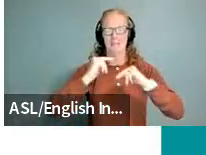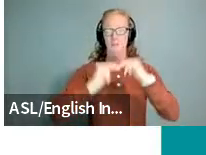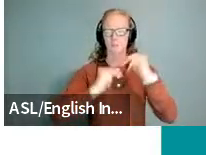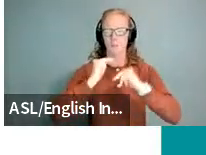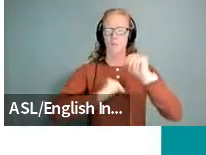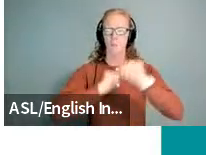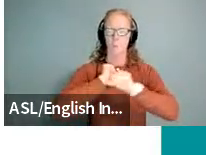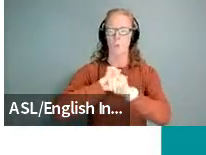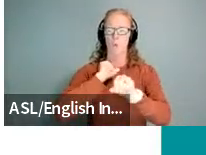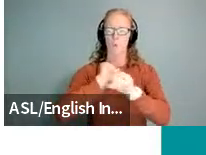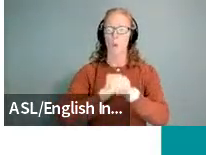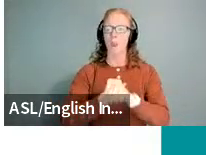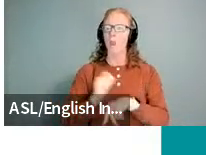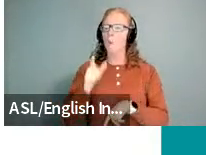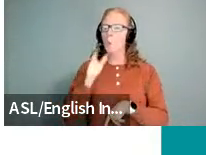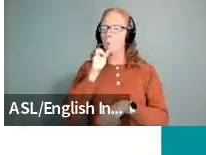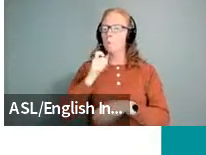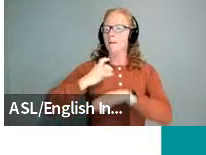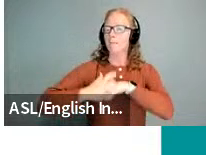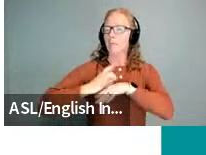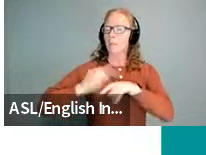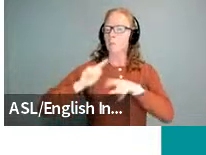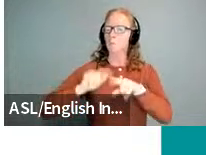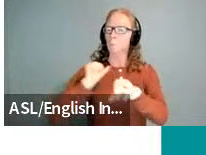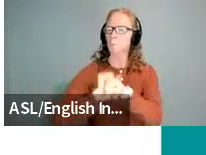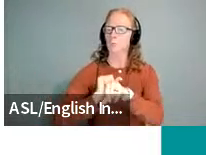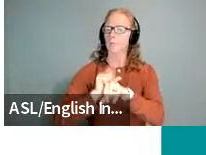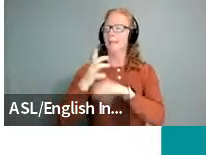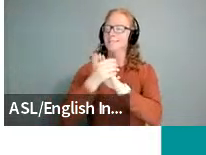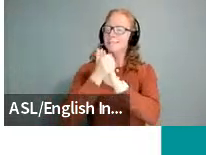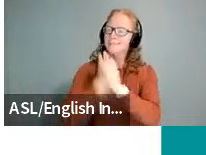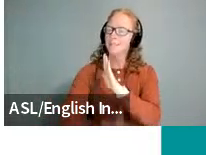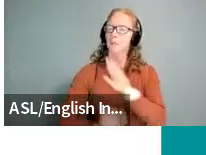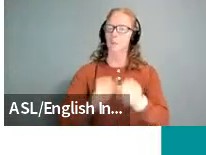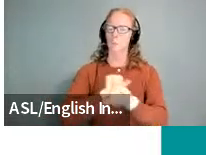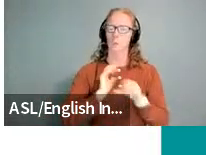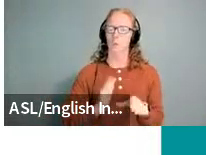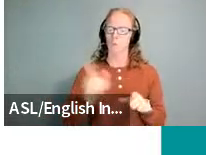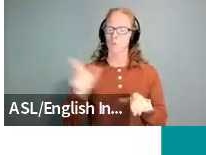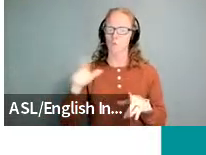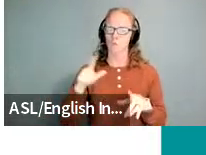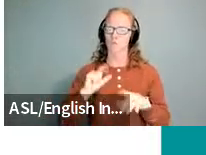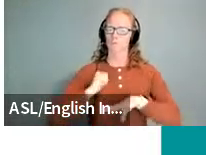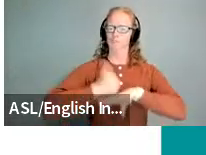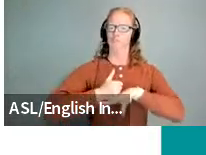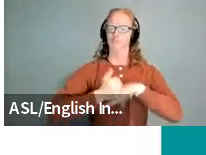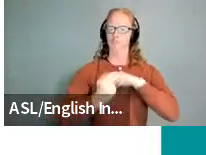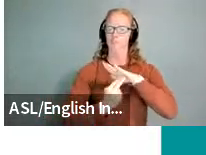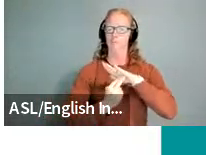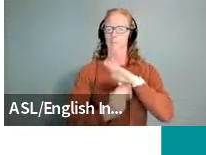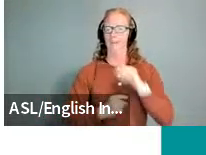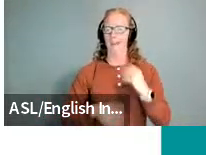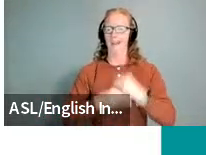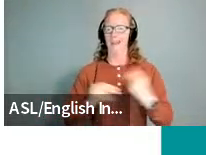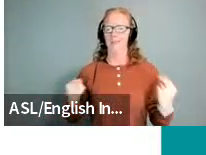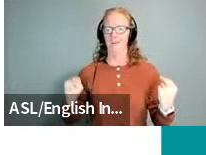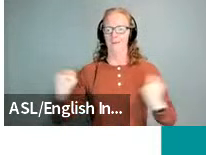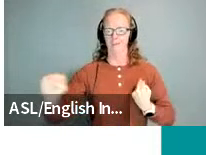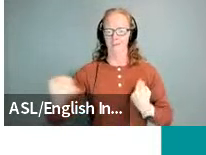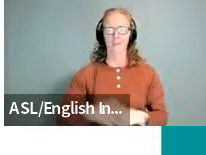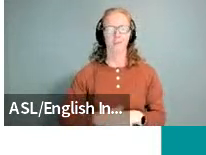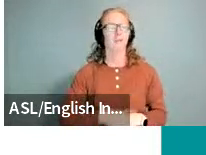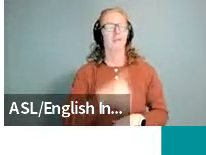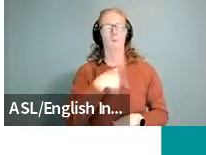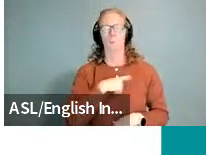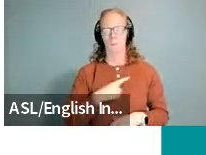of contractors and skilled workers to be able to do the work are going to, maybe mean we have to shift how